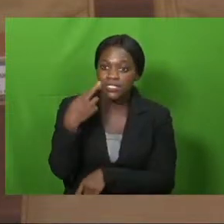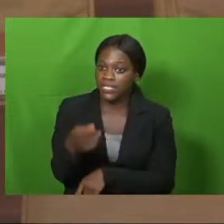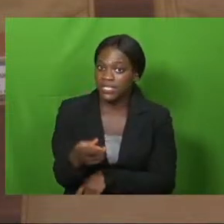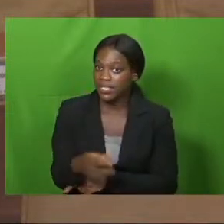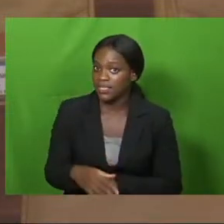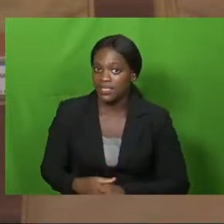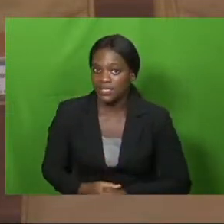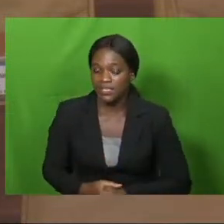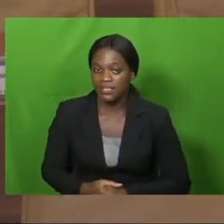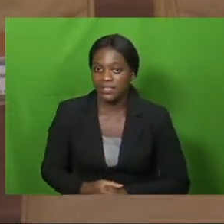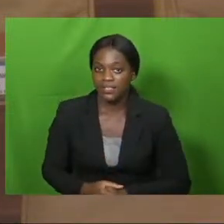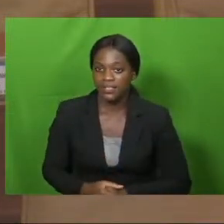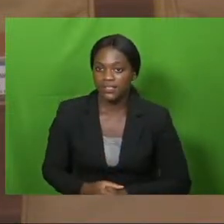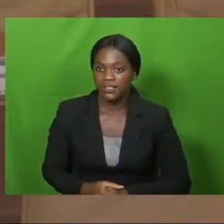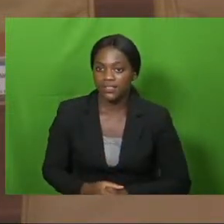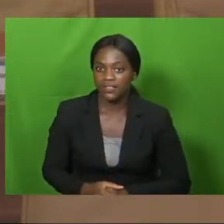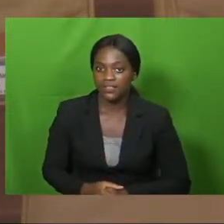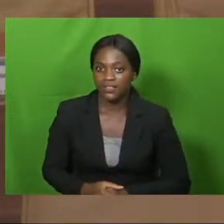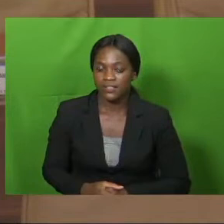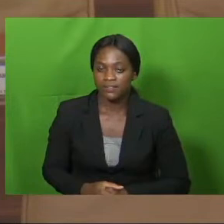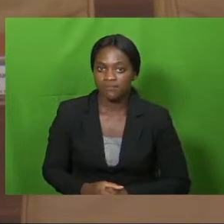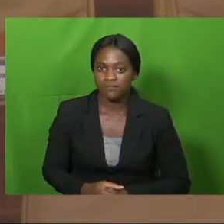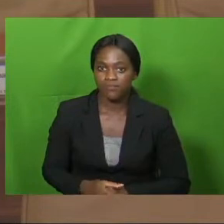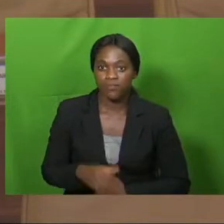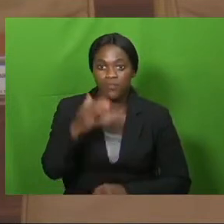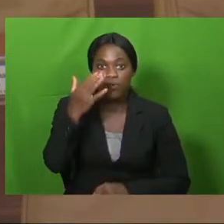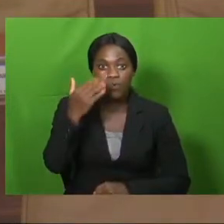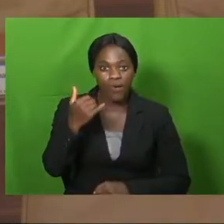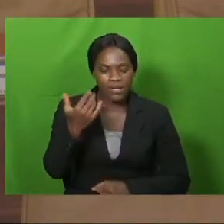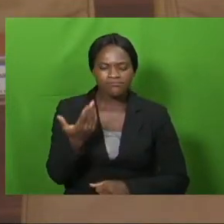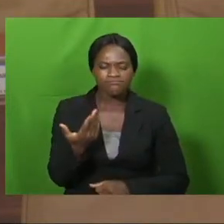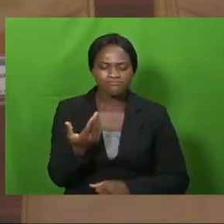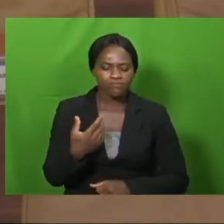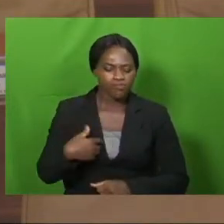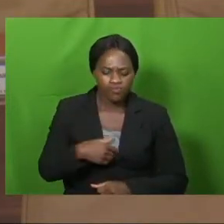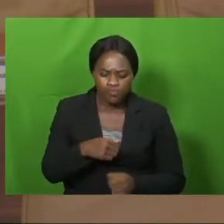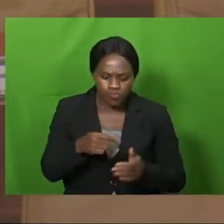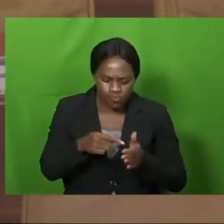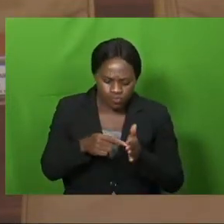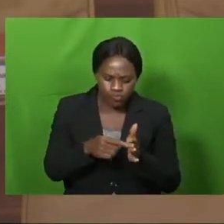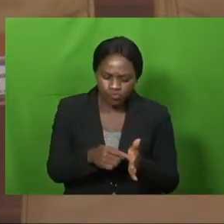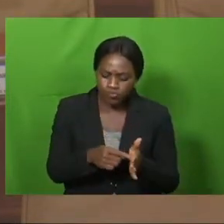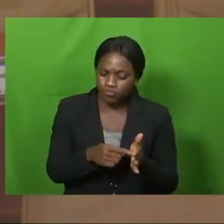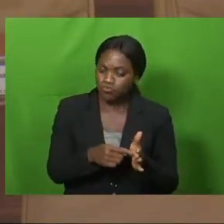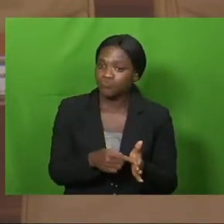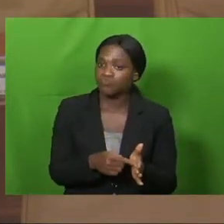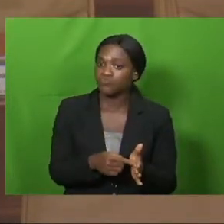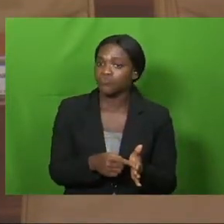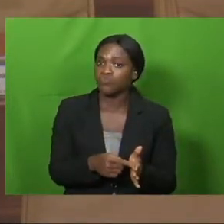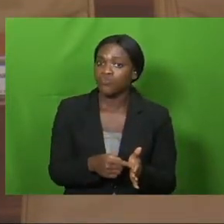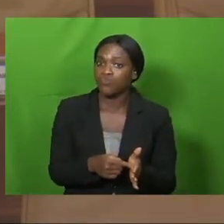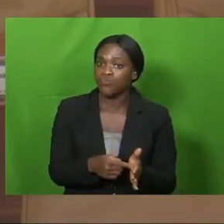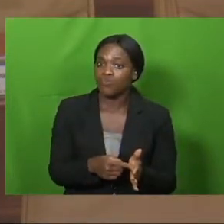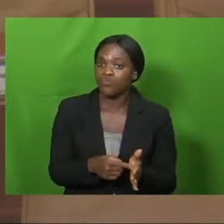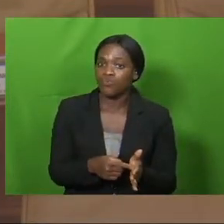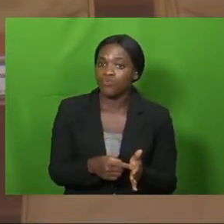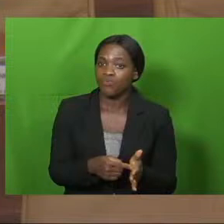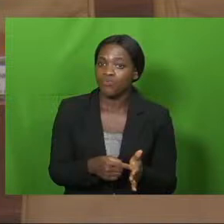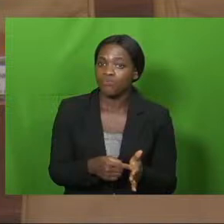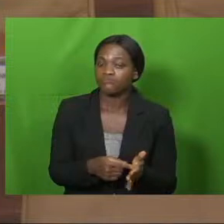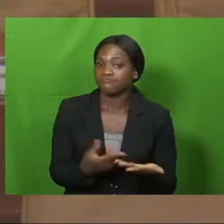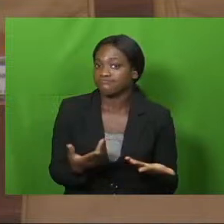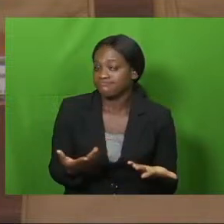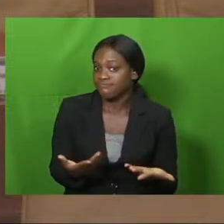Because it's like the invitation given out. They might have communicated this to the